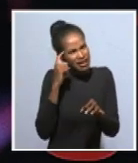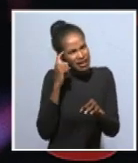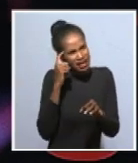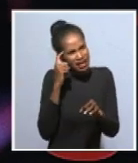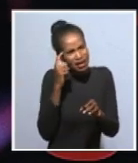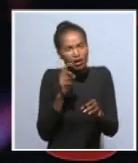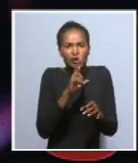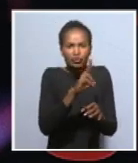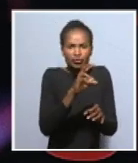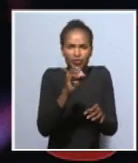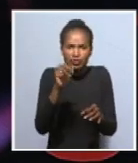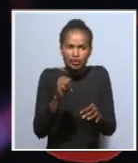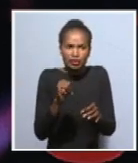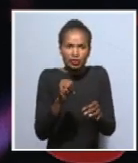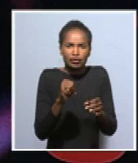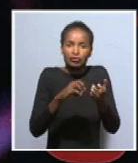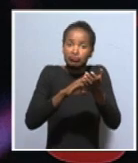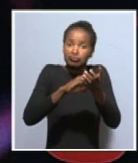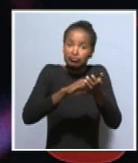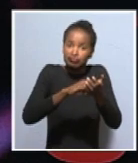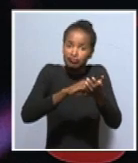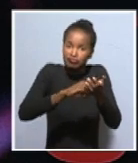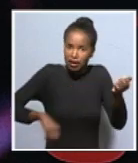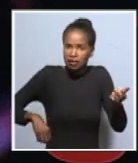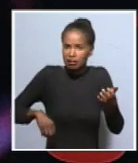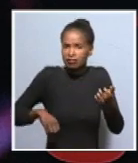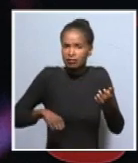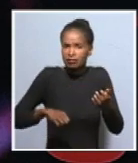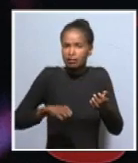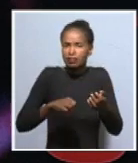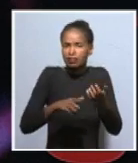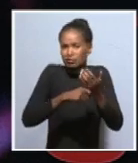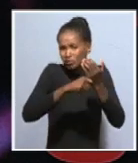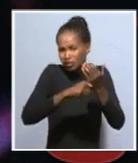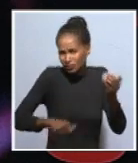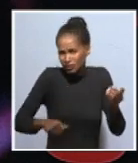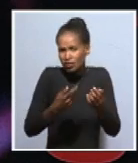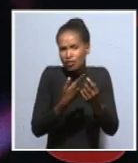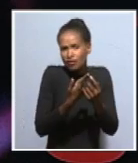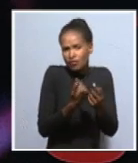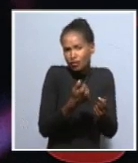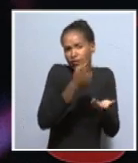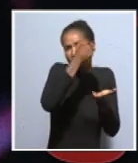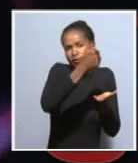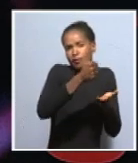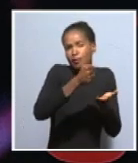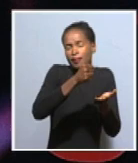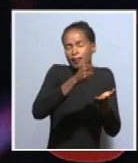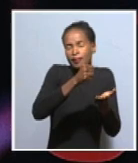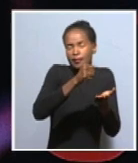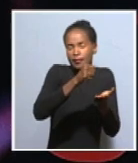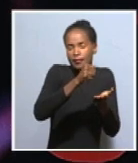are having 200 million less. I think that is really the impact. we will still be looking at